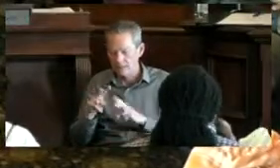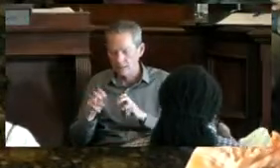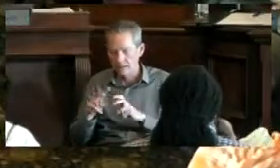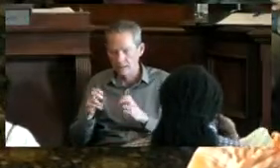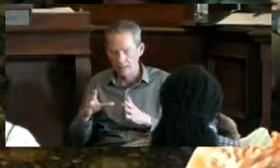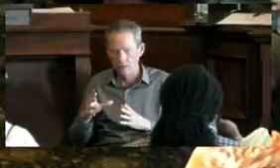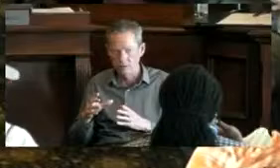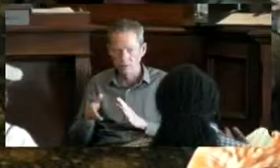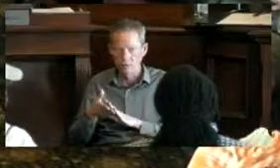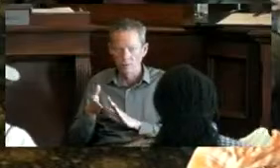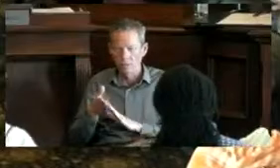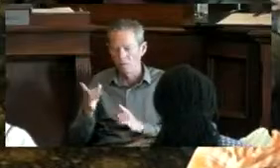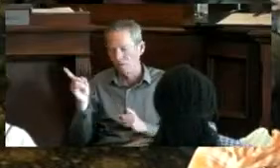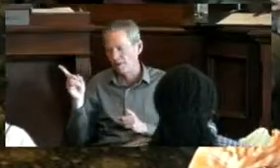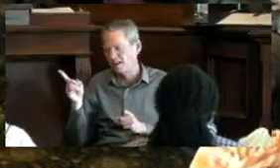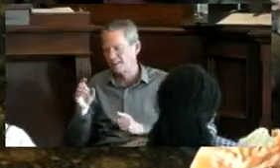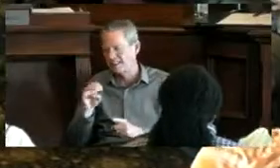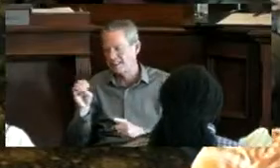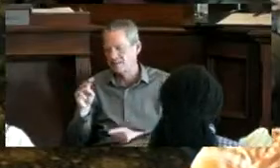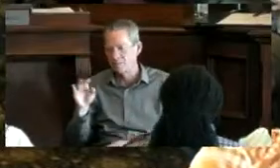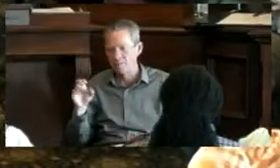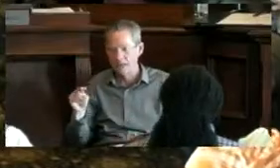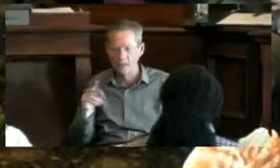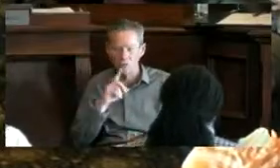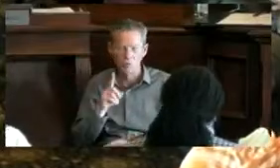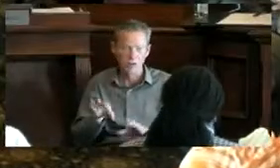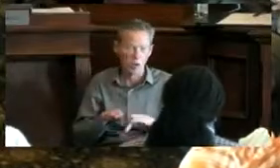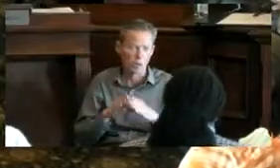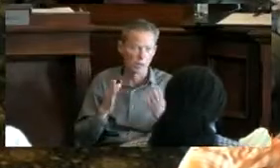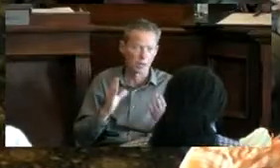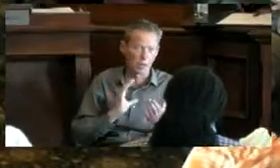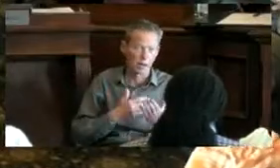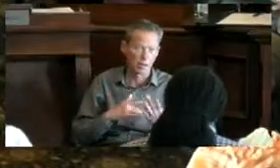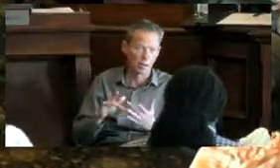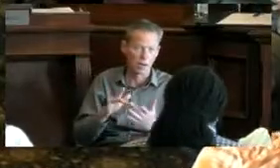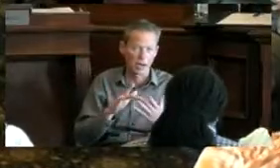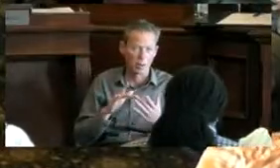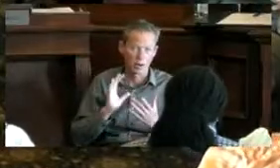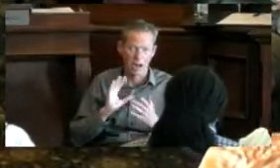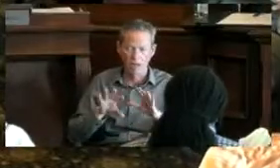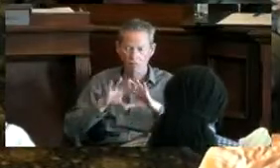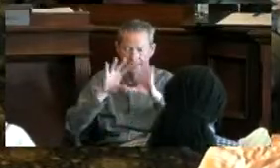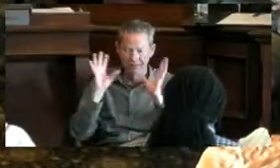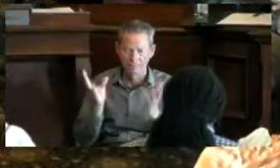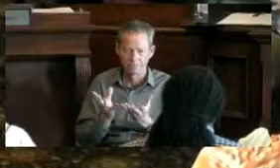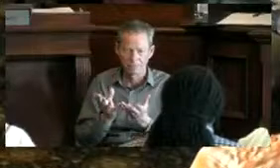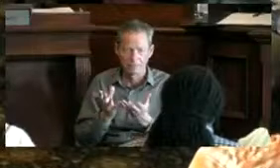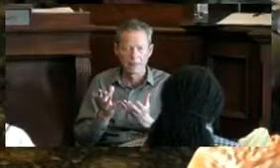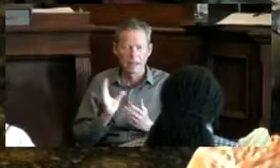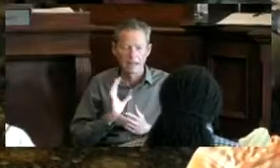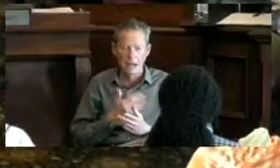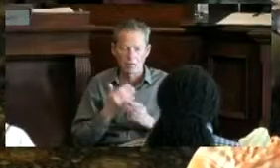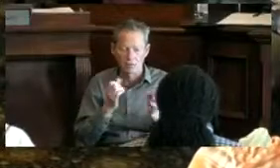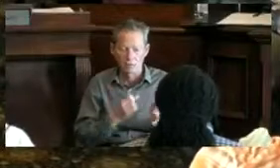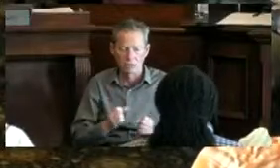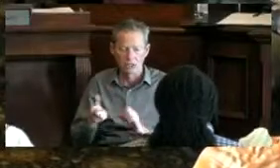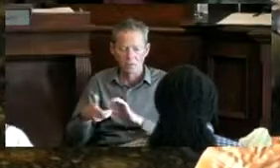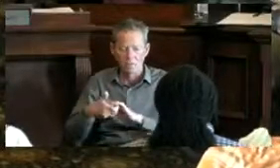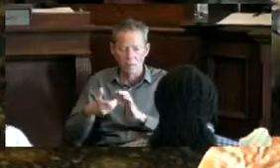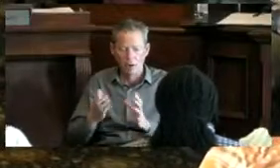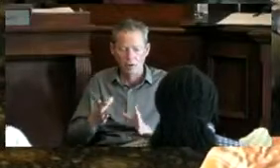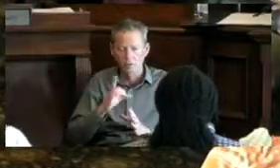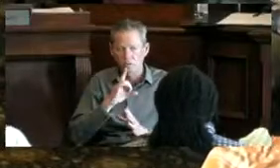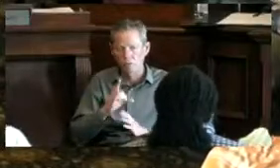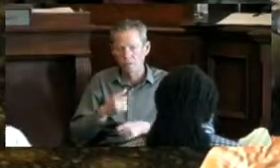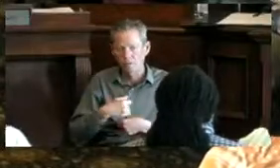right here on East Main. So really opening up our network, our sphere of influence, and our strategic partners, and really